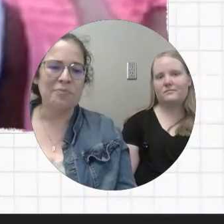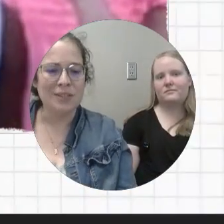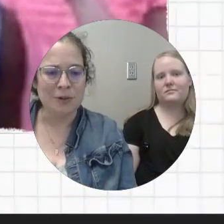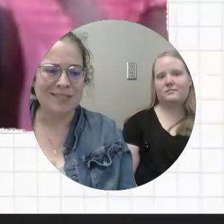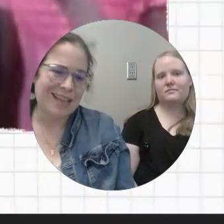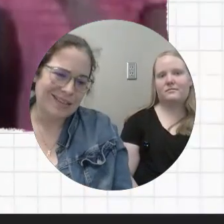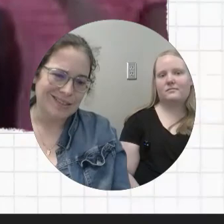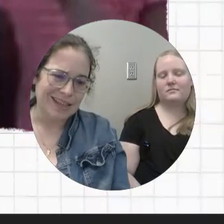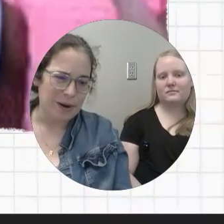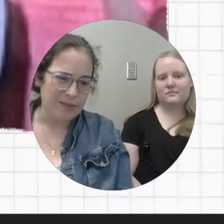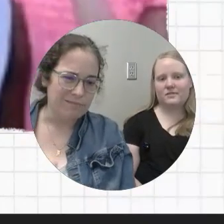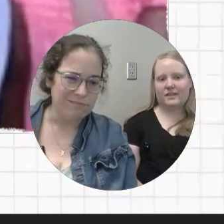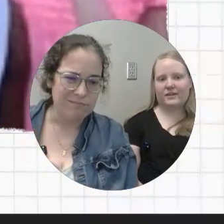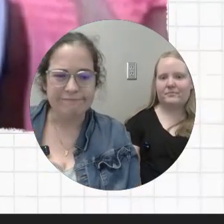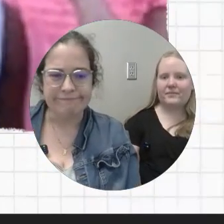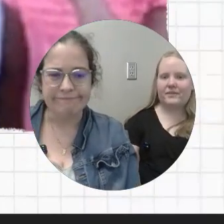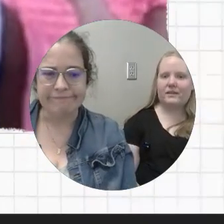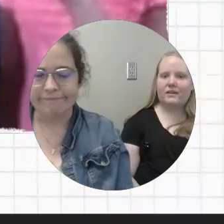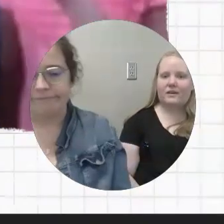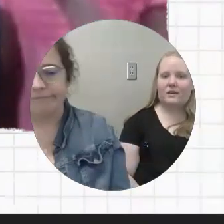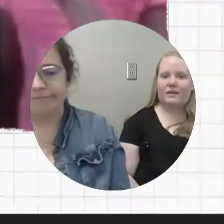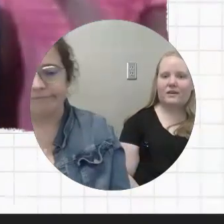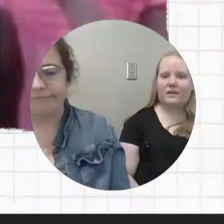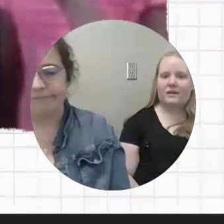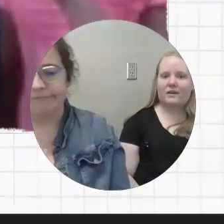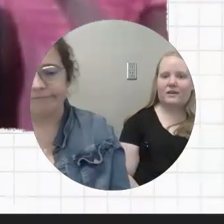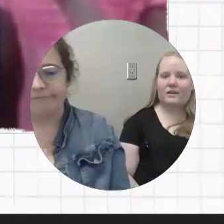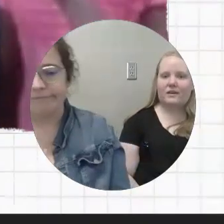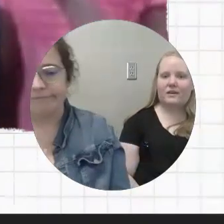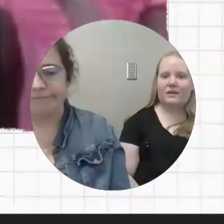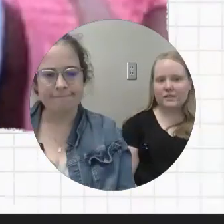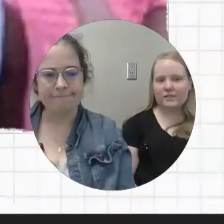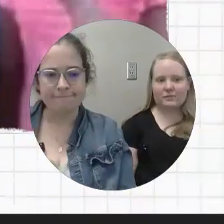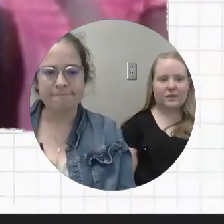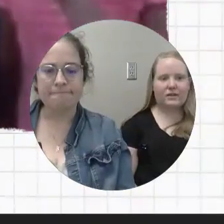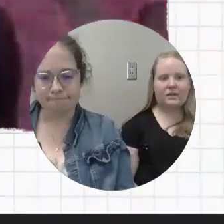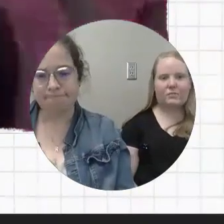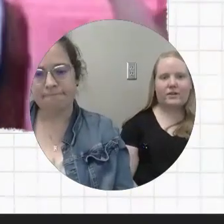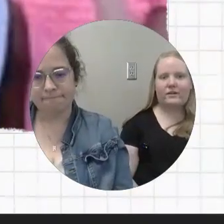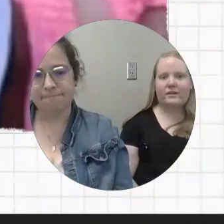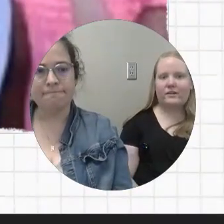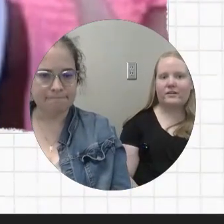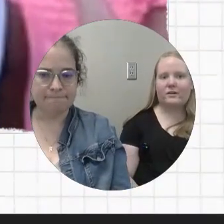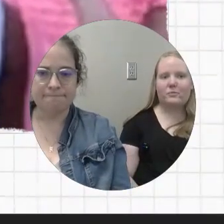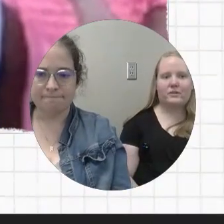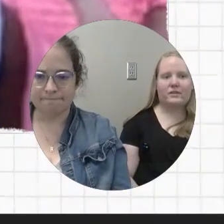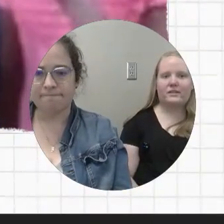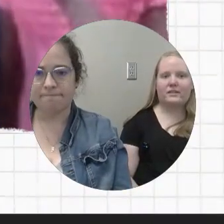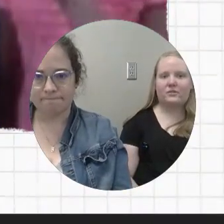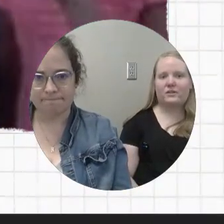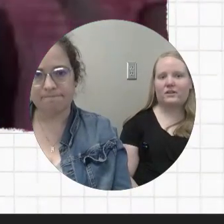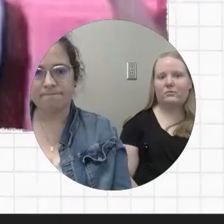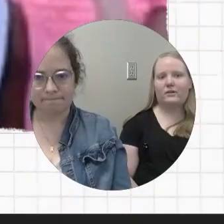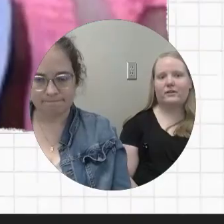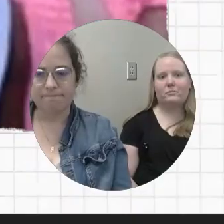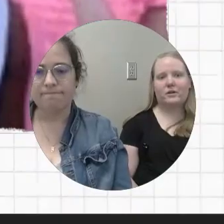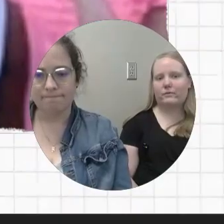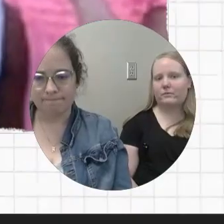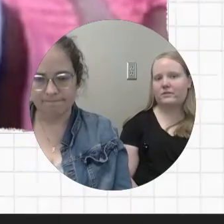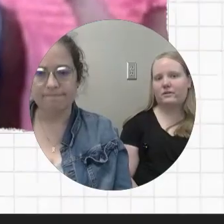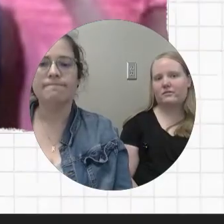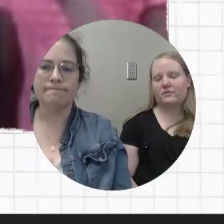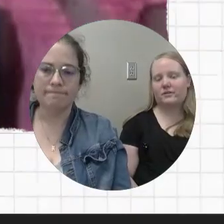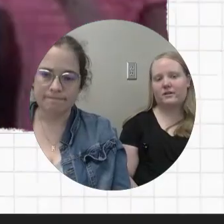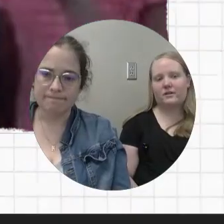you. Let them interpret, but we're the ones talking. So we just that's part of it. Yeah. And then remember that we're a